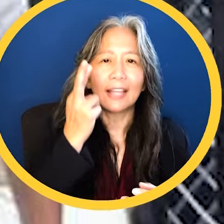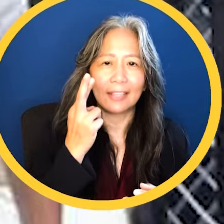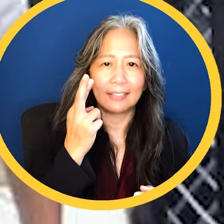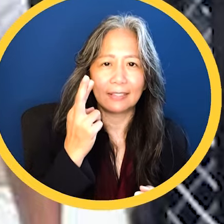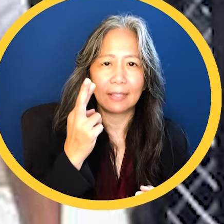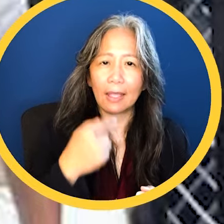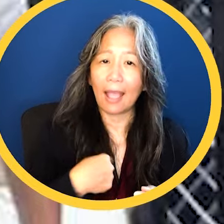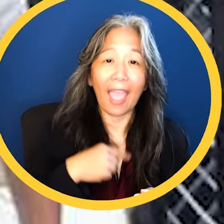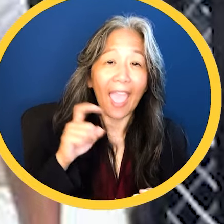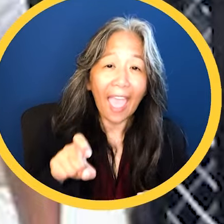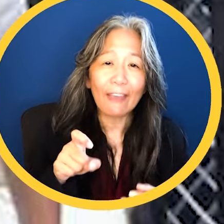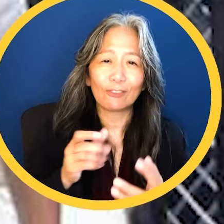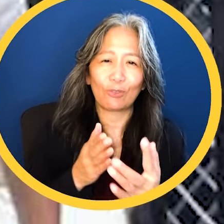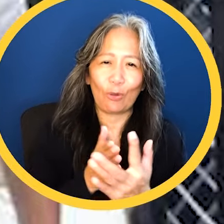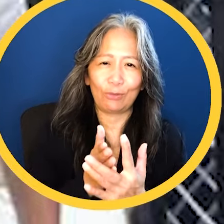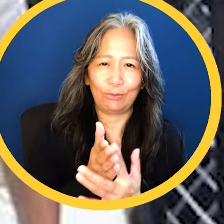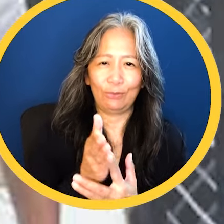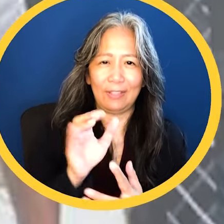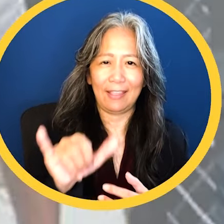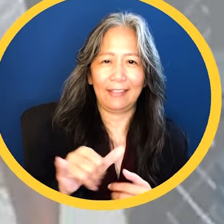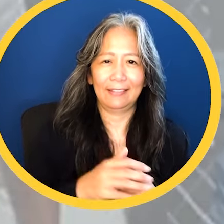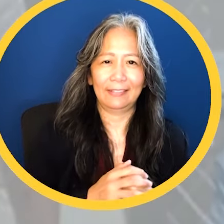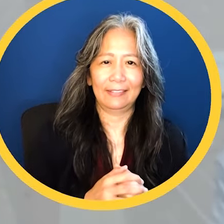realize I had to go through that.